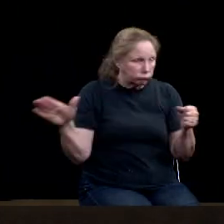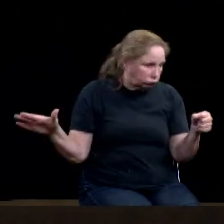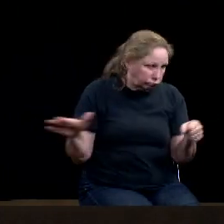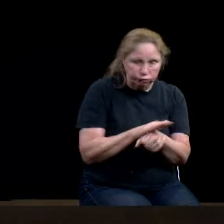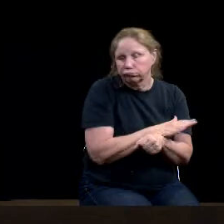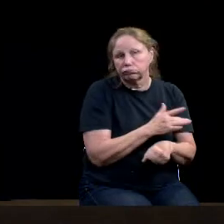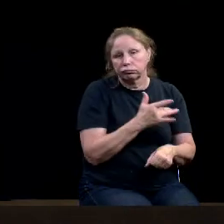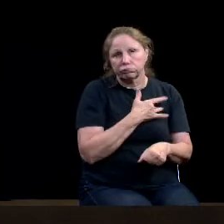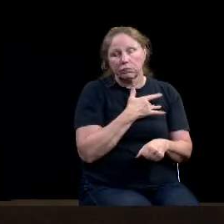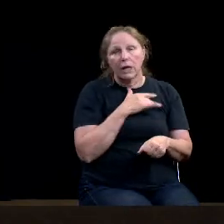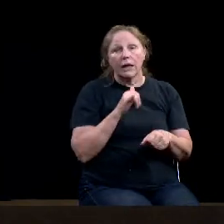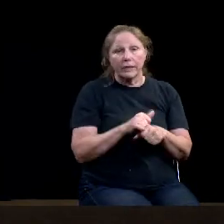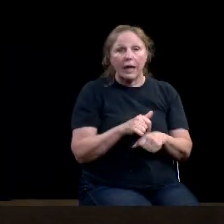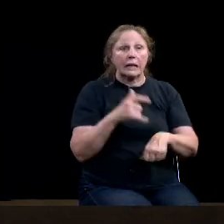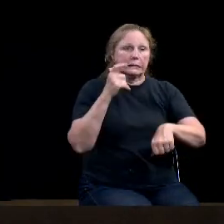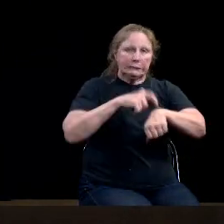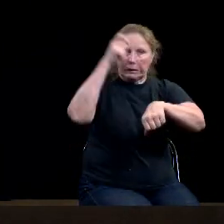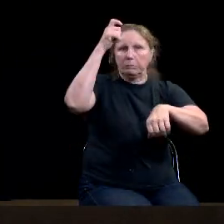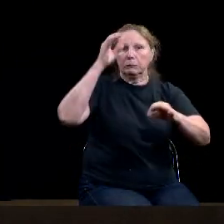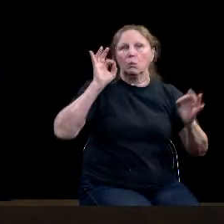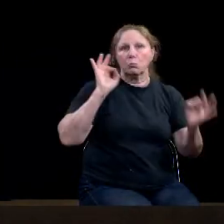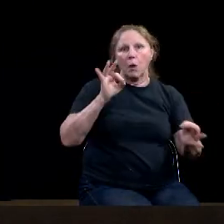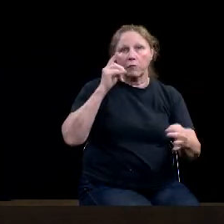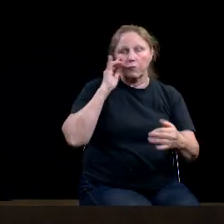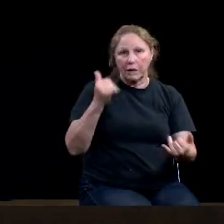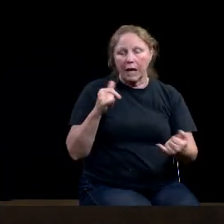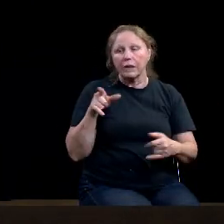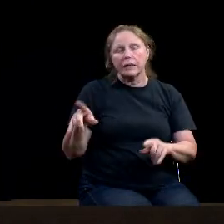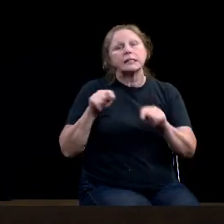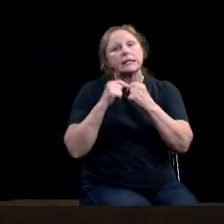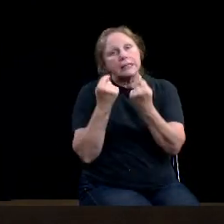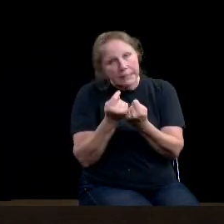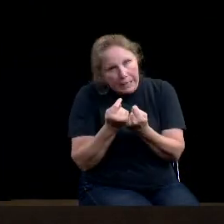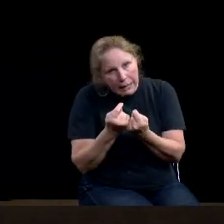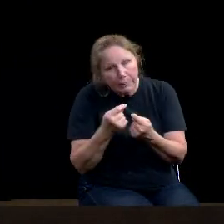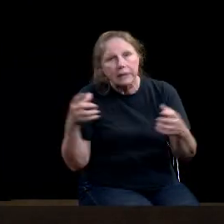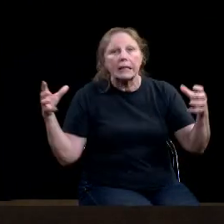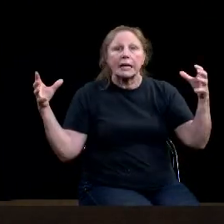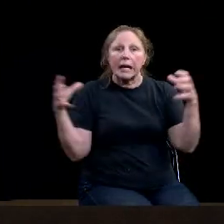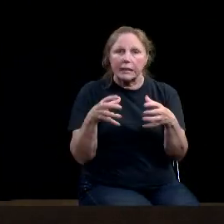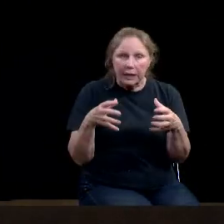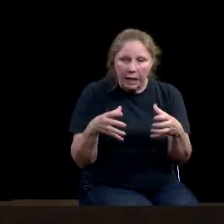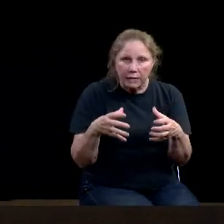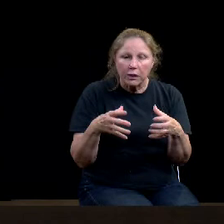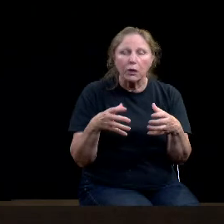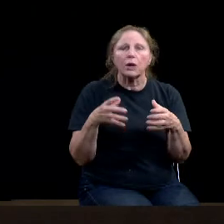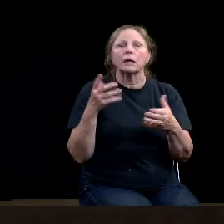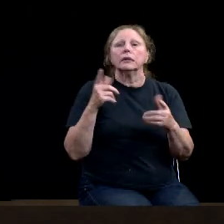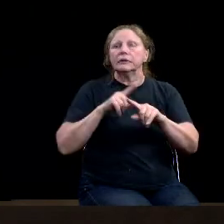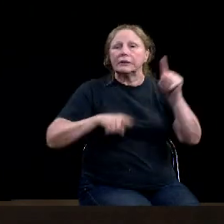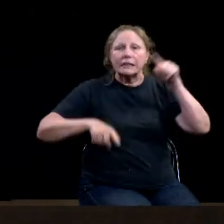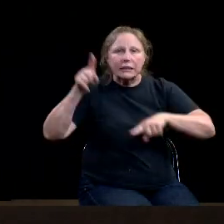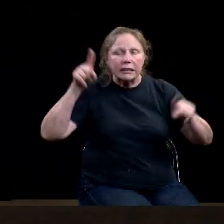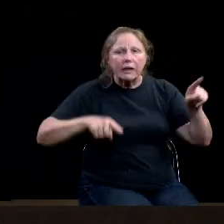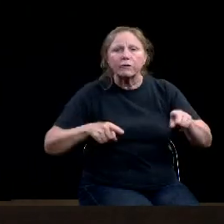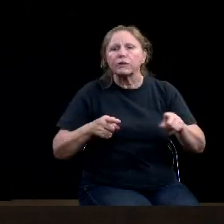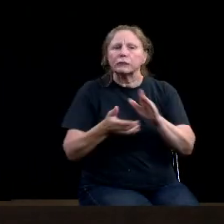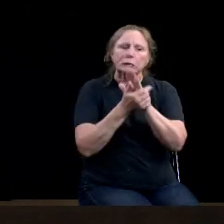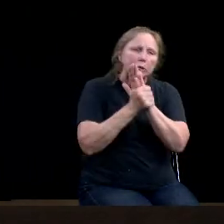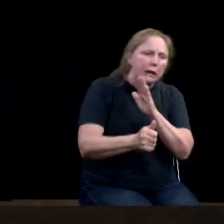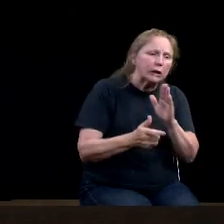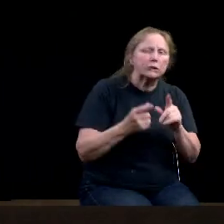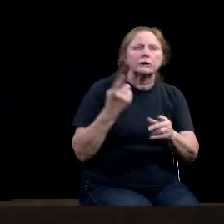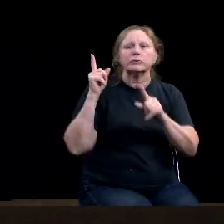strengths and skills to the table, different abilities and ideas, and through this